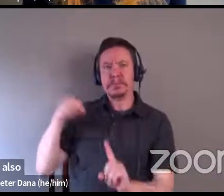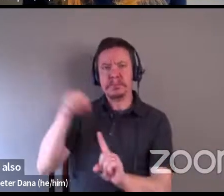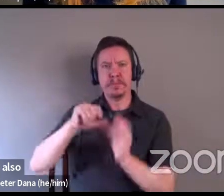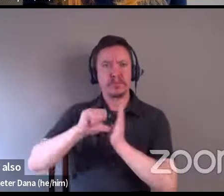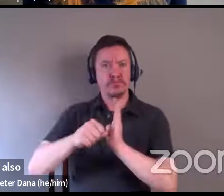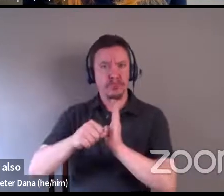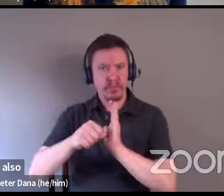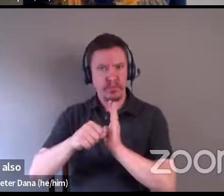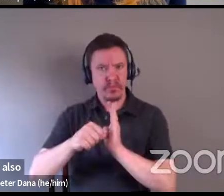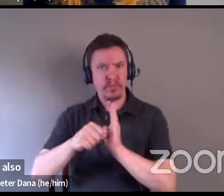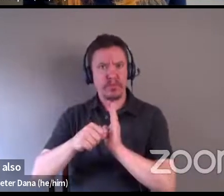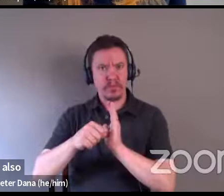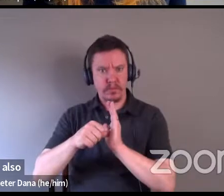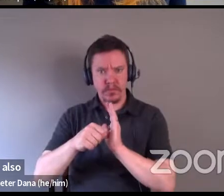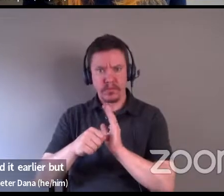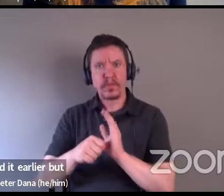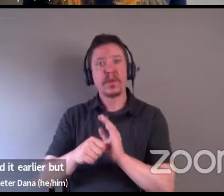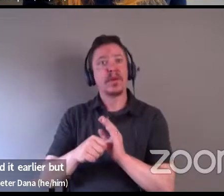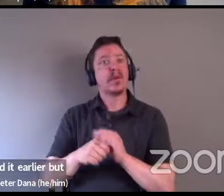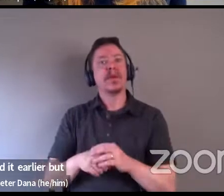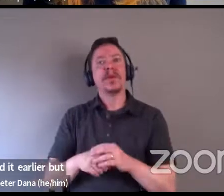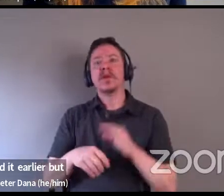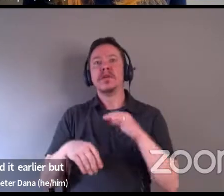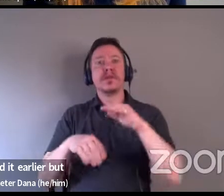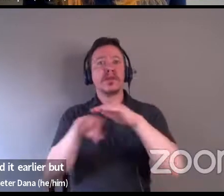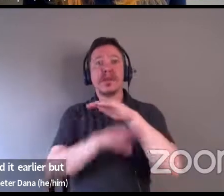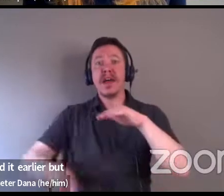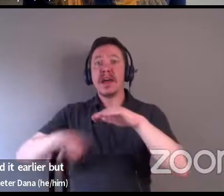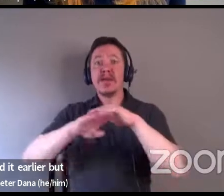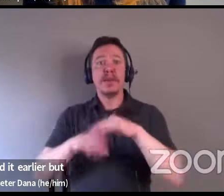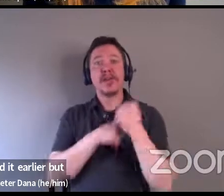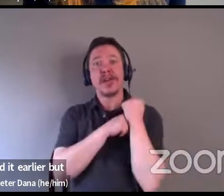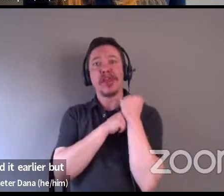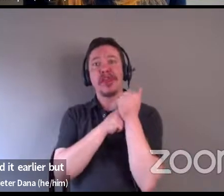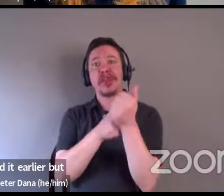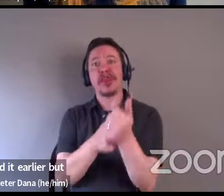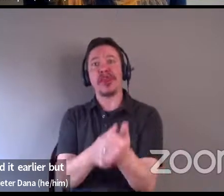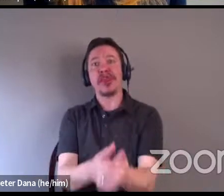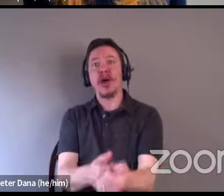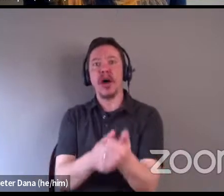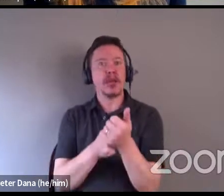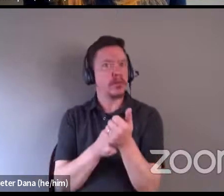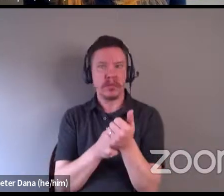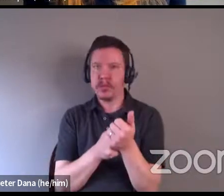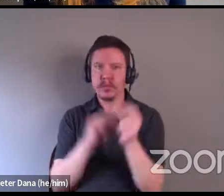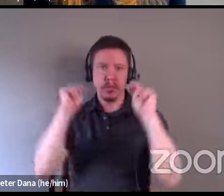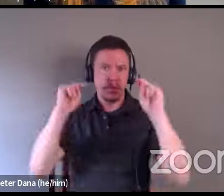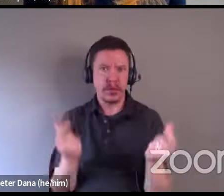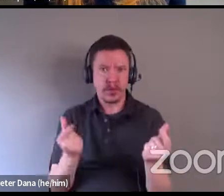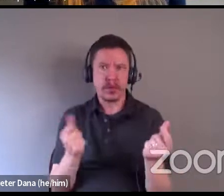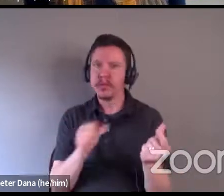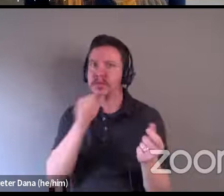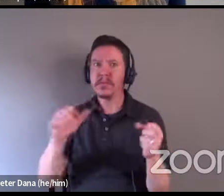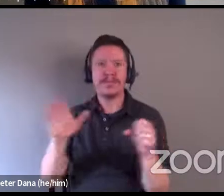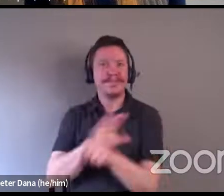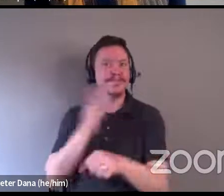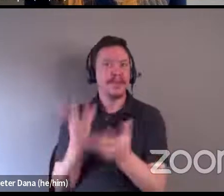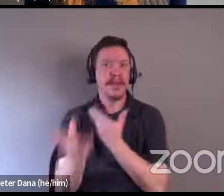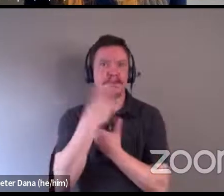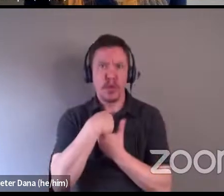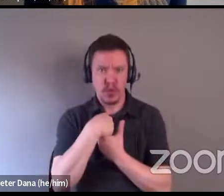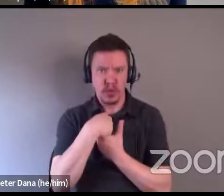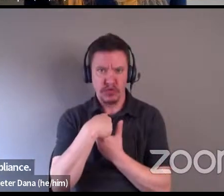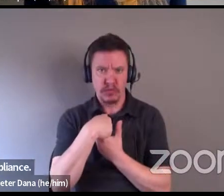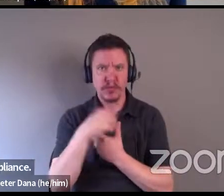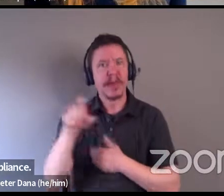to move beyond compliance. Compliance is not going to get us to inclusion.